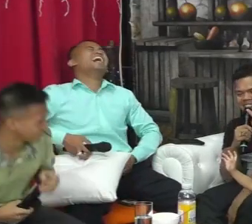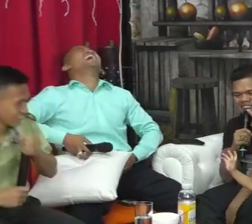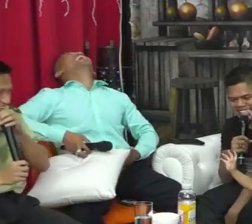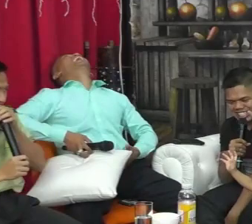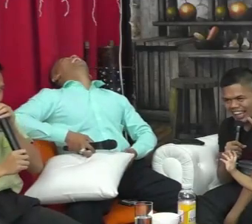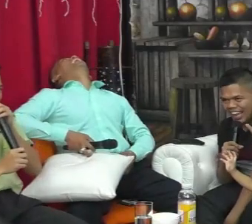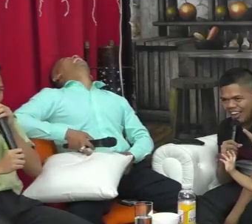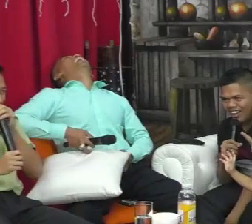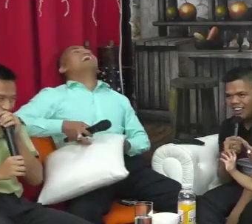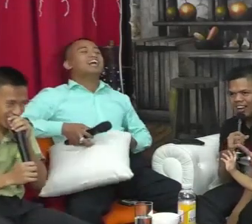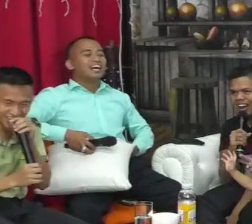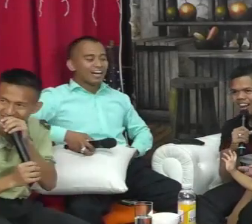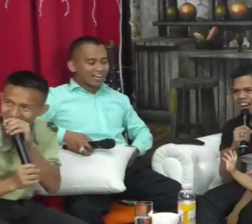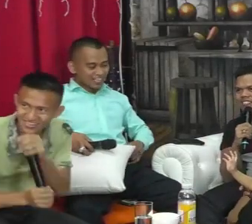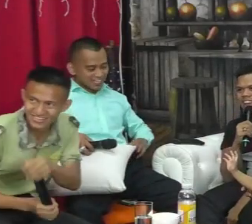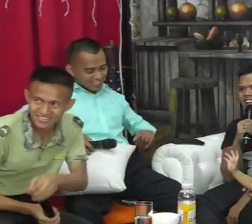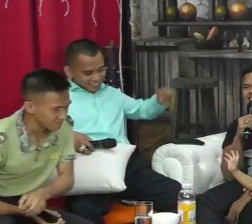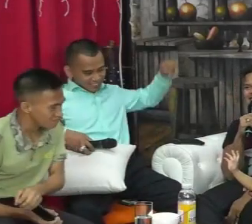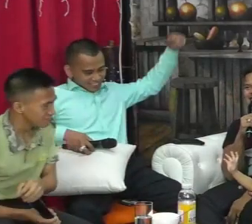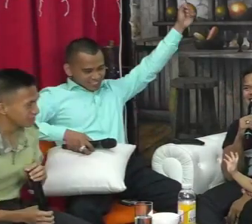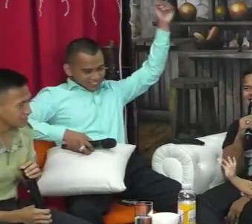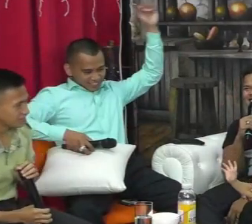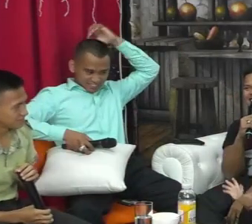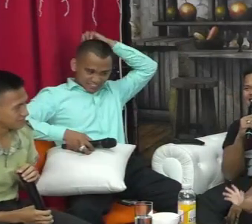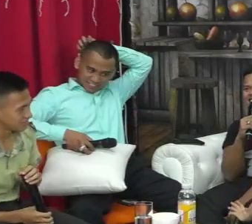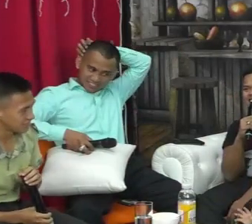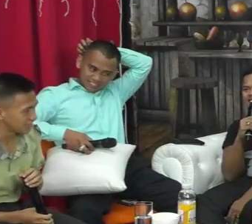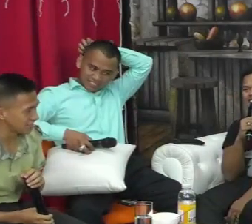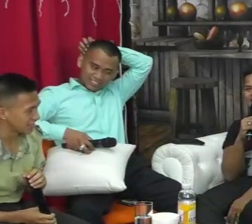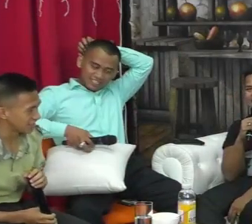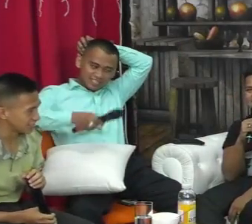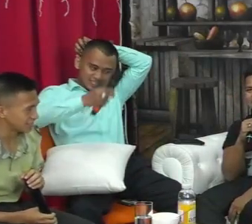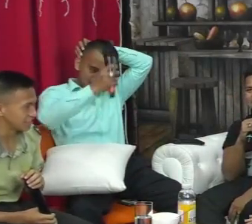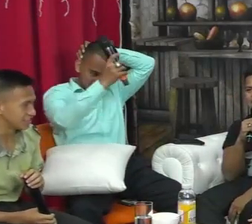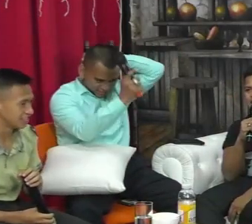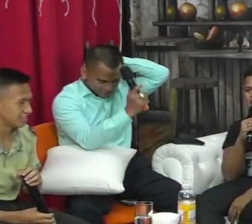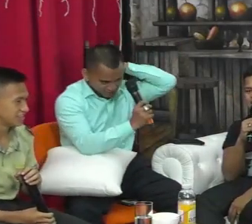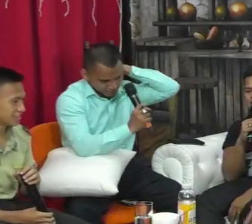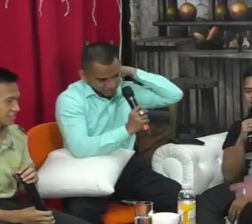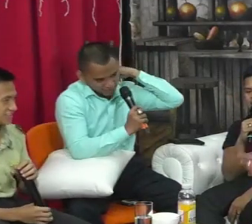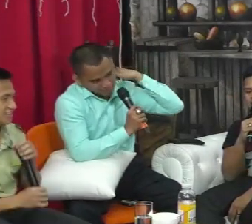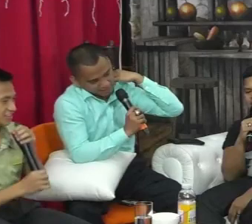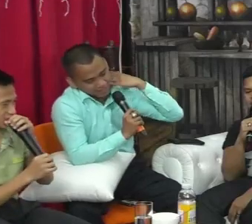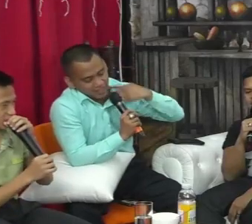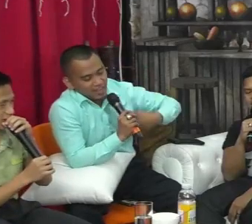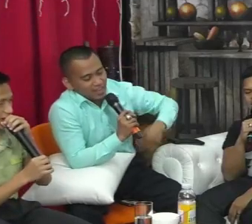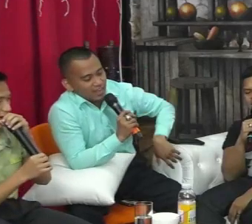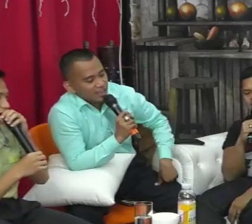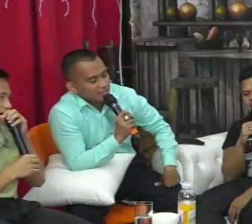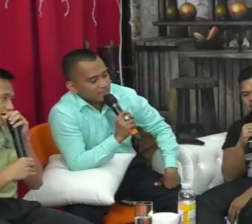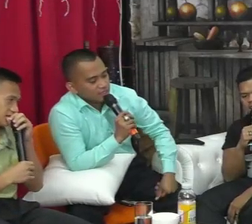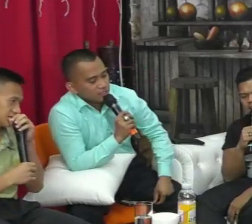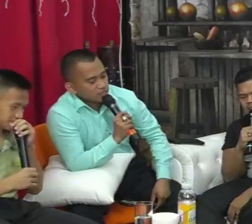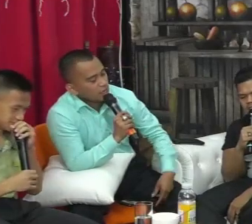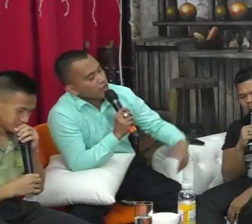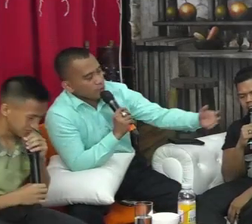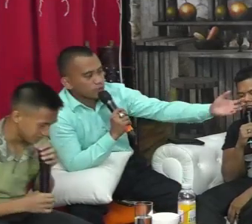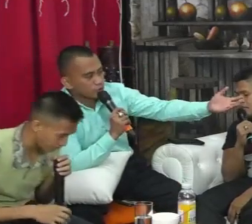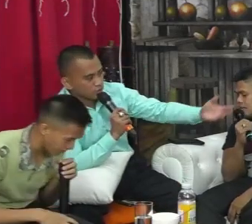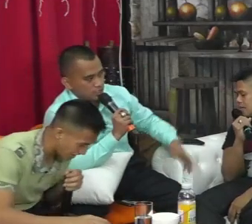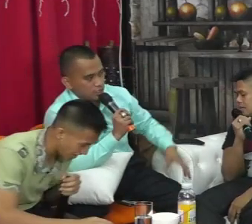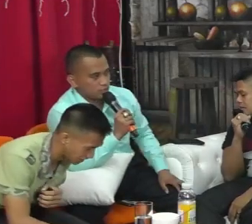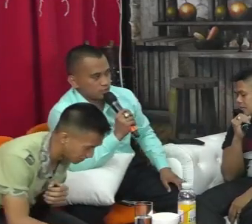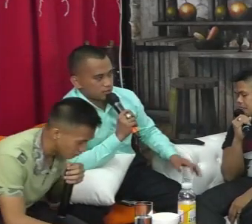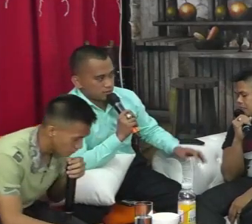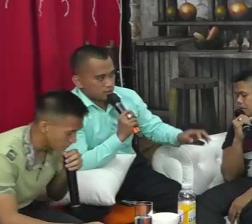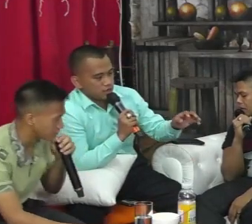Oh! Amazing! Oh! Amazing! Amazing! Autopilot activated. Yeah. Yeah. Wow. But I want to